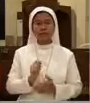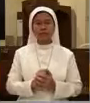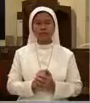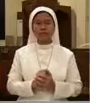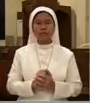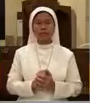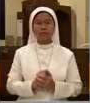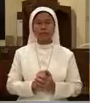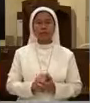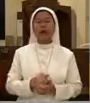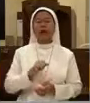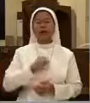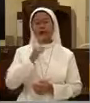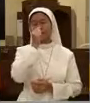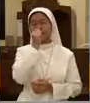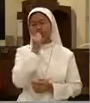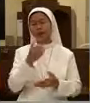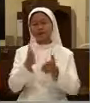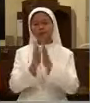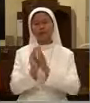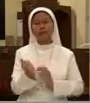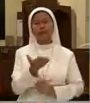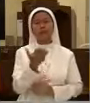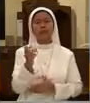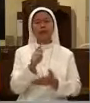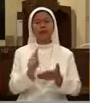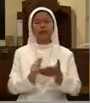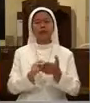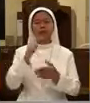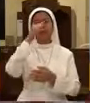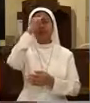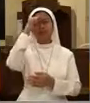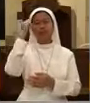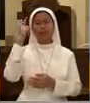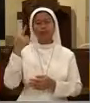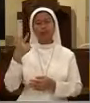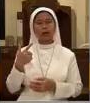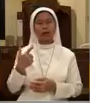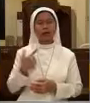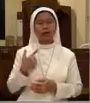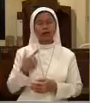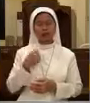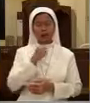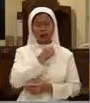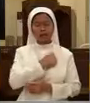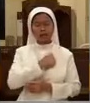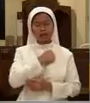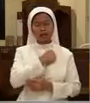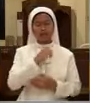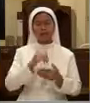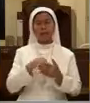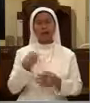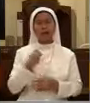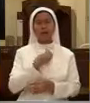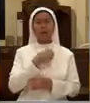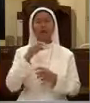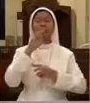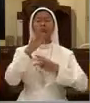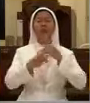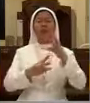I am asking this because there seems to be a prevailing attitude in our world right